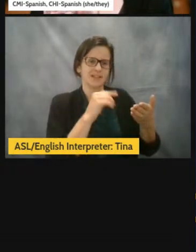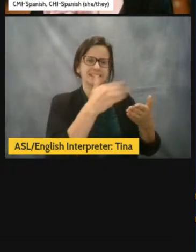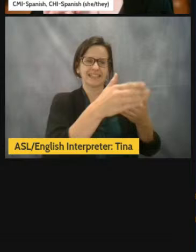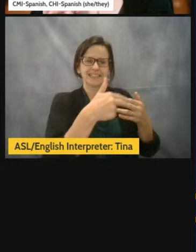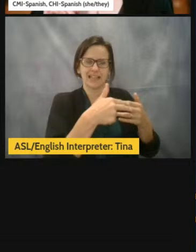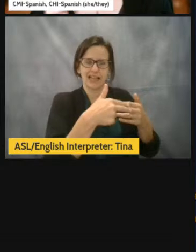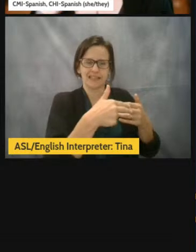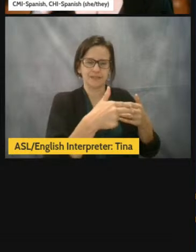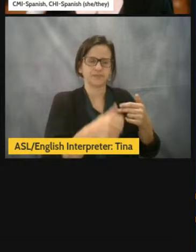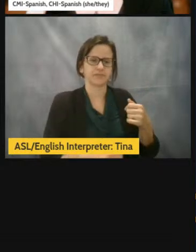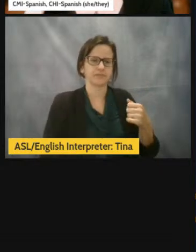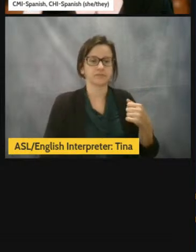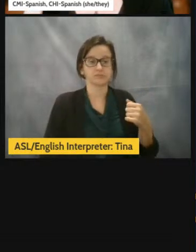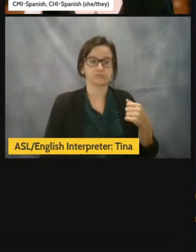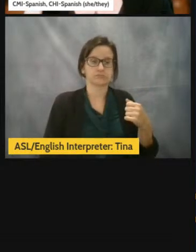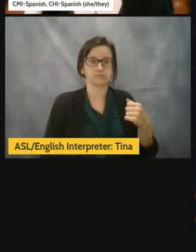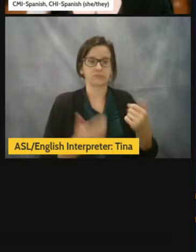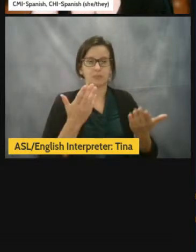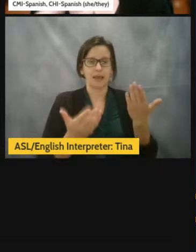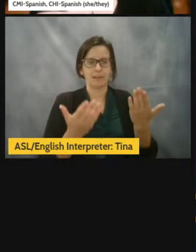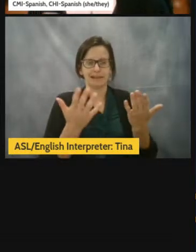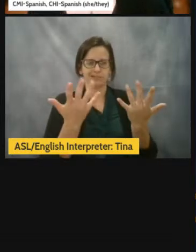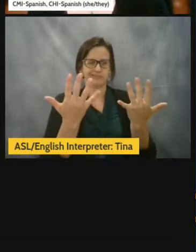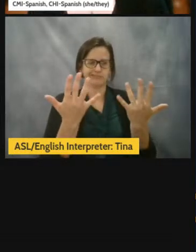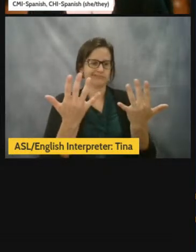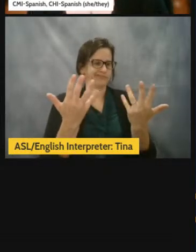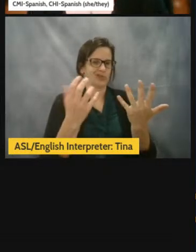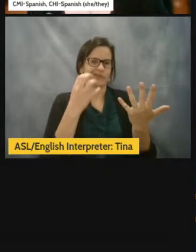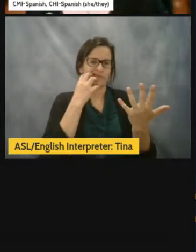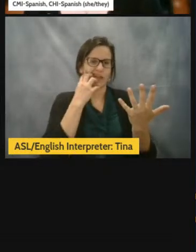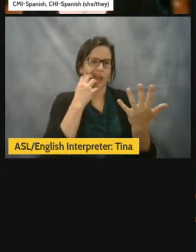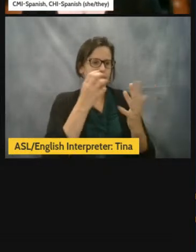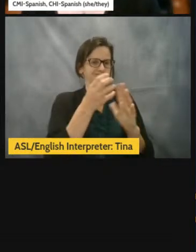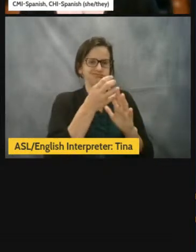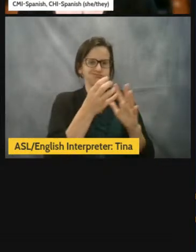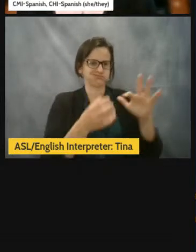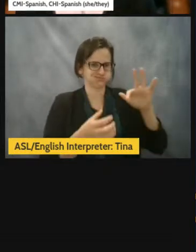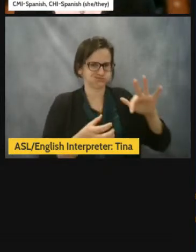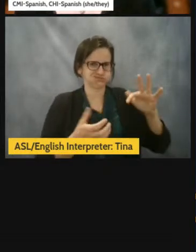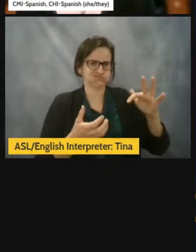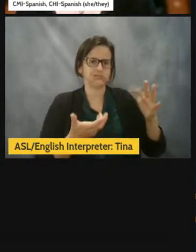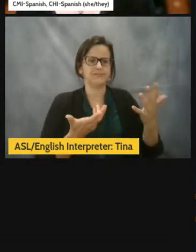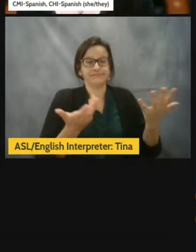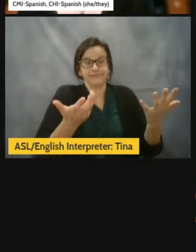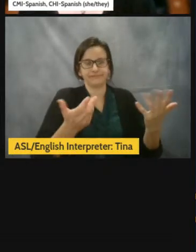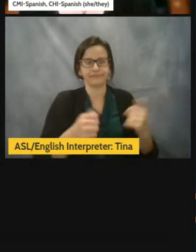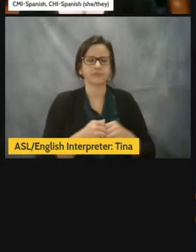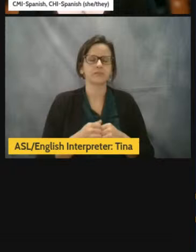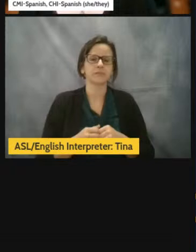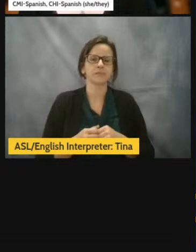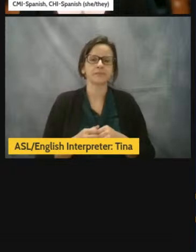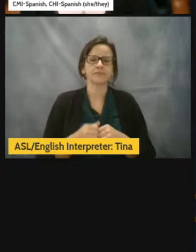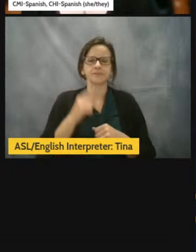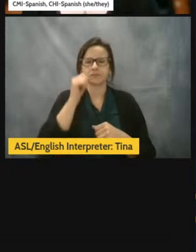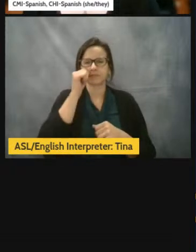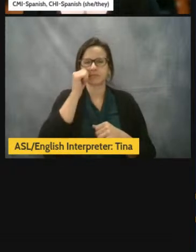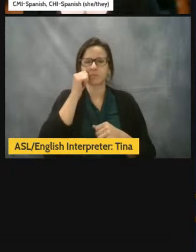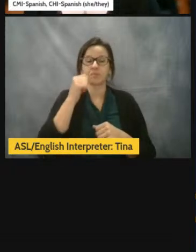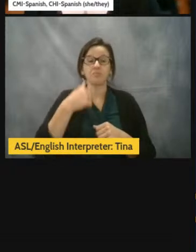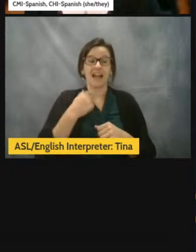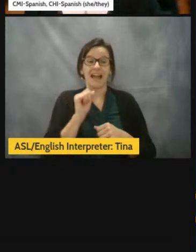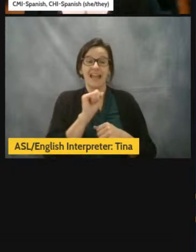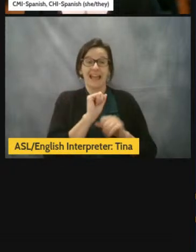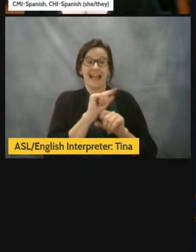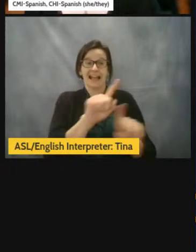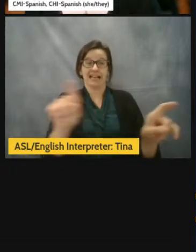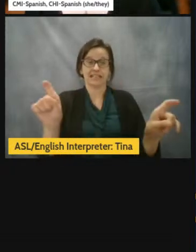if I didn't have such fat fingers, no. All right. So I asked, if you had to learn how